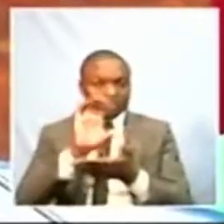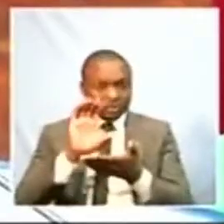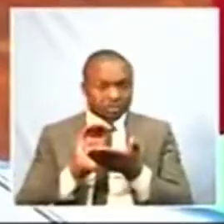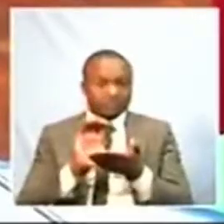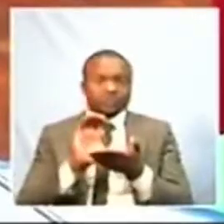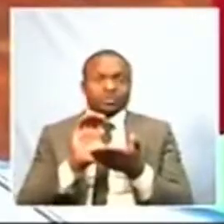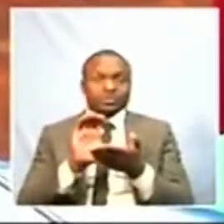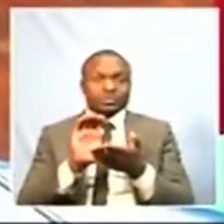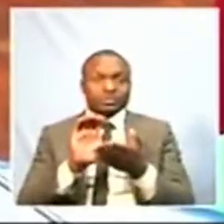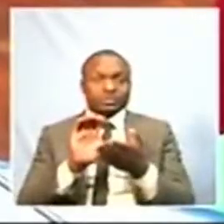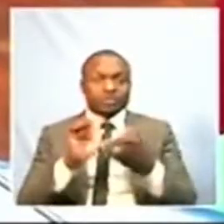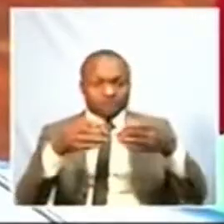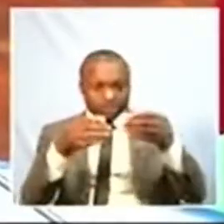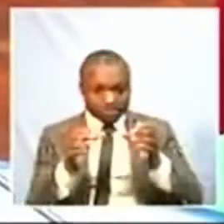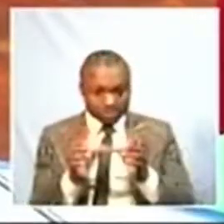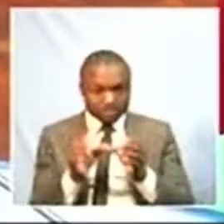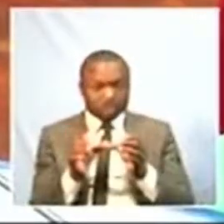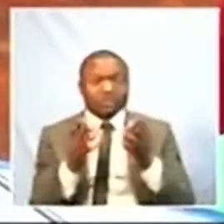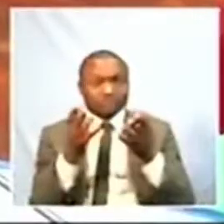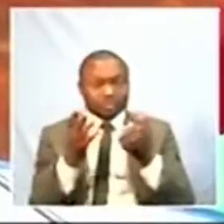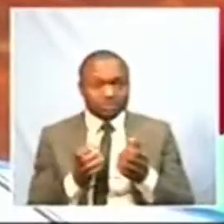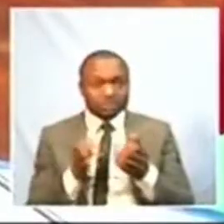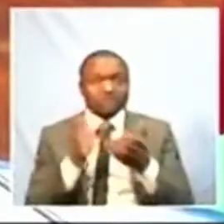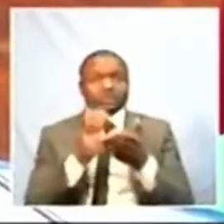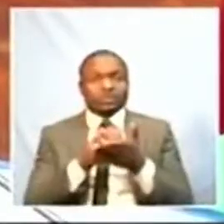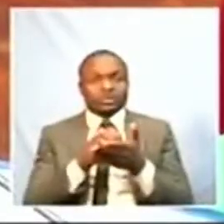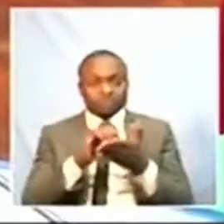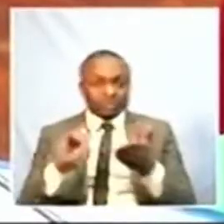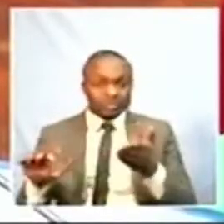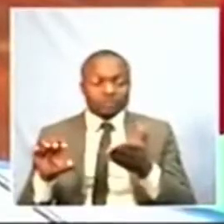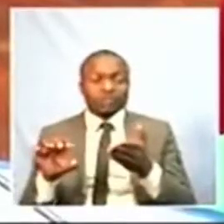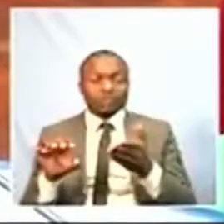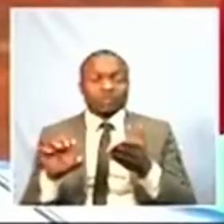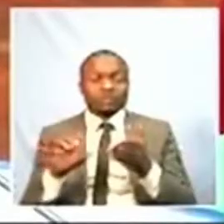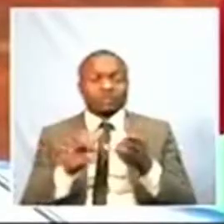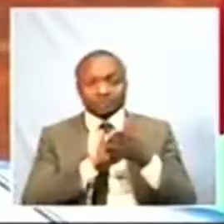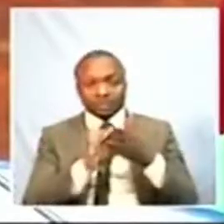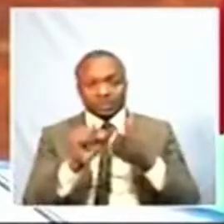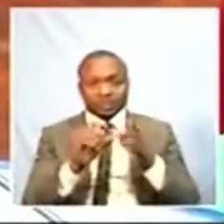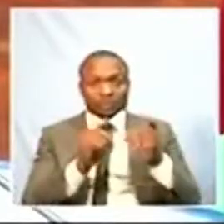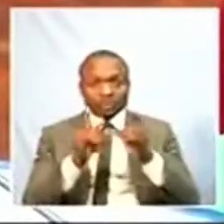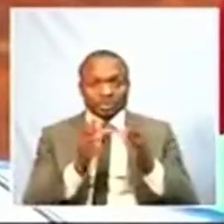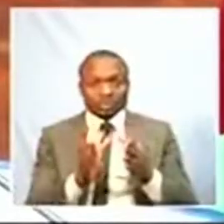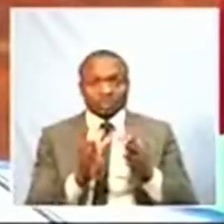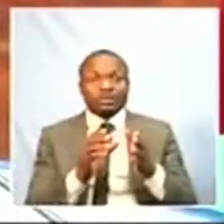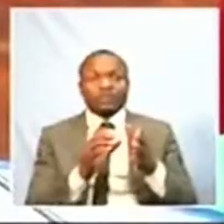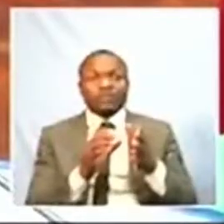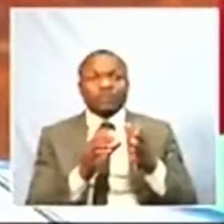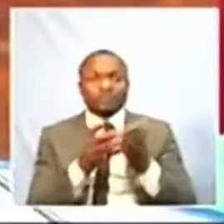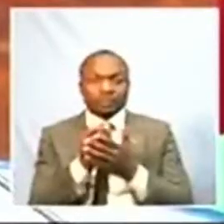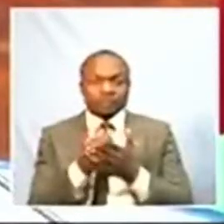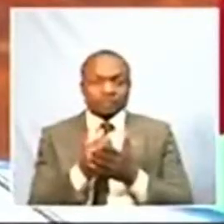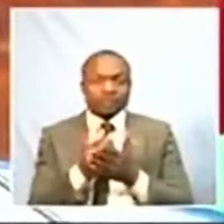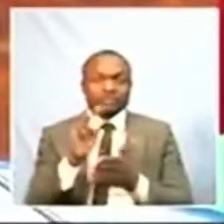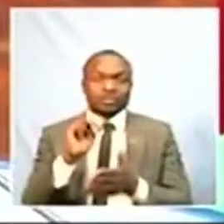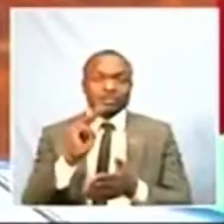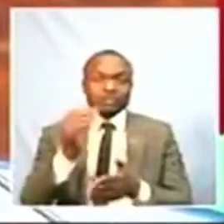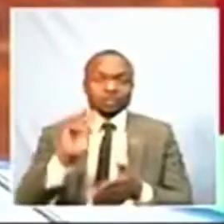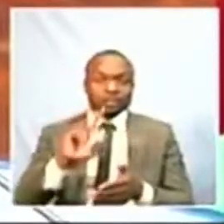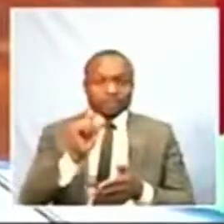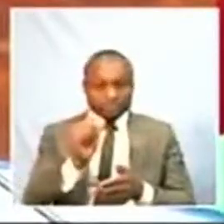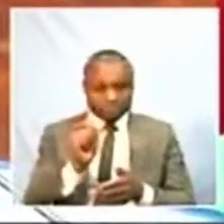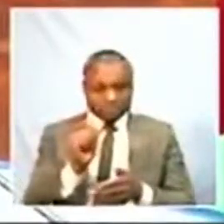wish to retract the statement from Director of Finance, which included Babala constituency, Chair. Thank